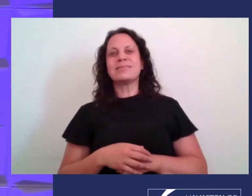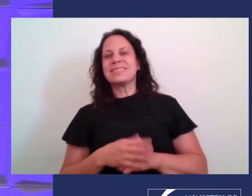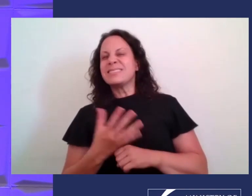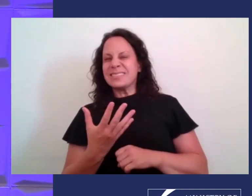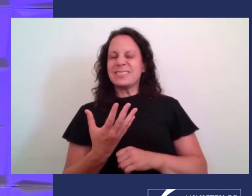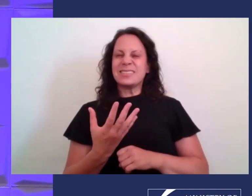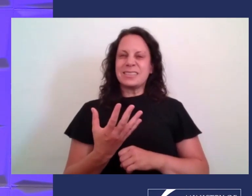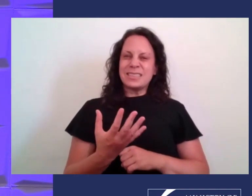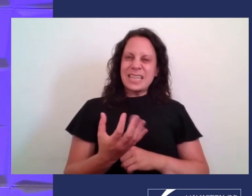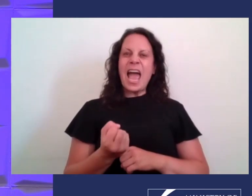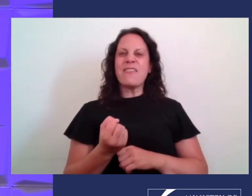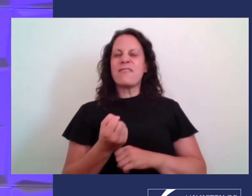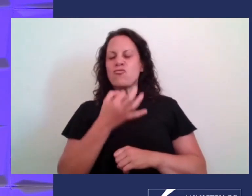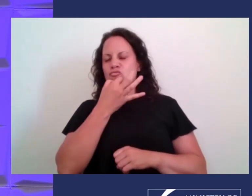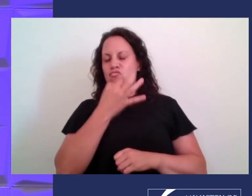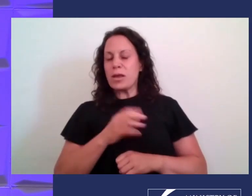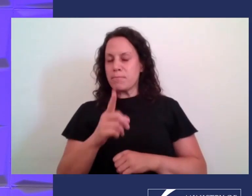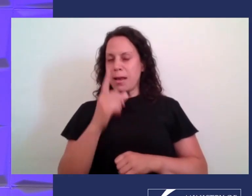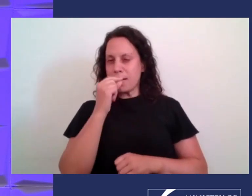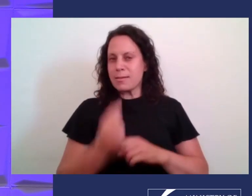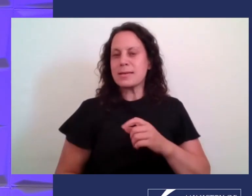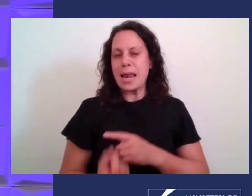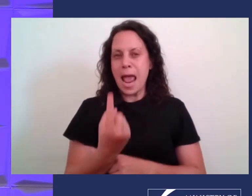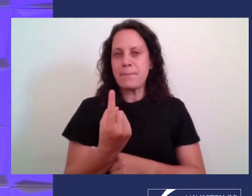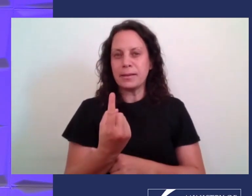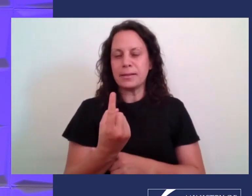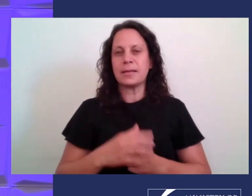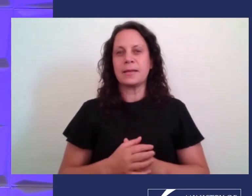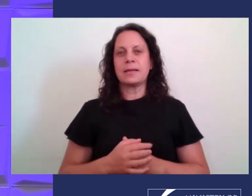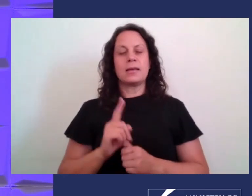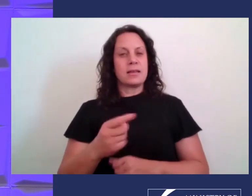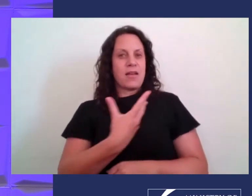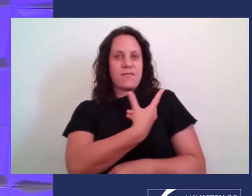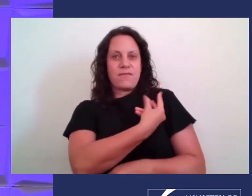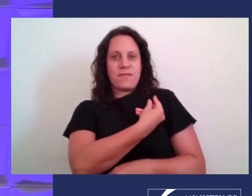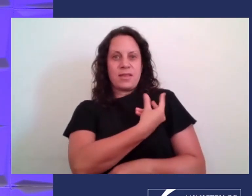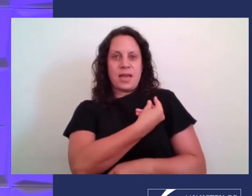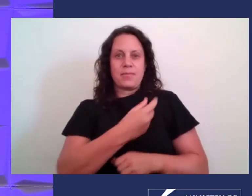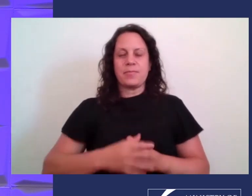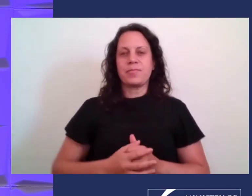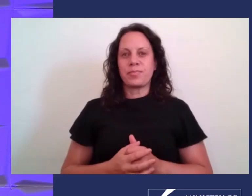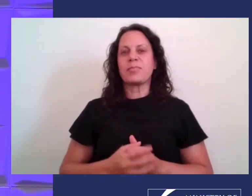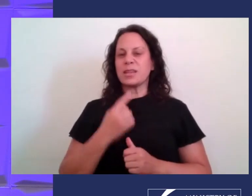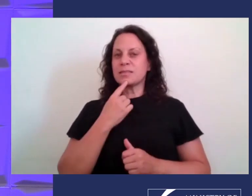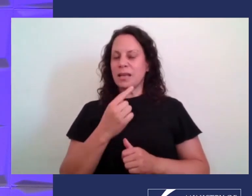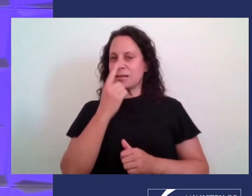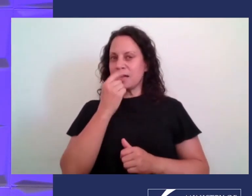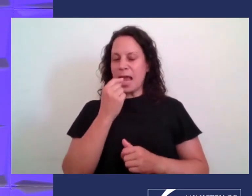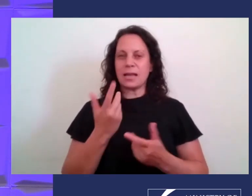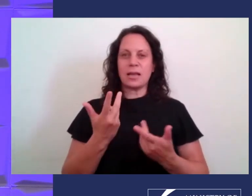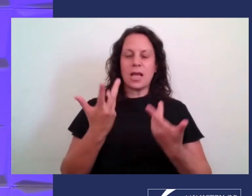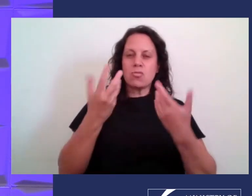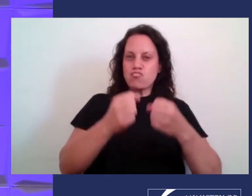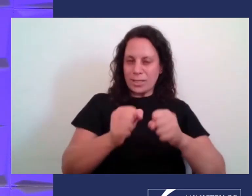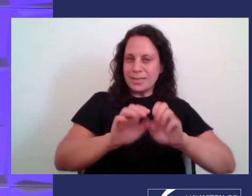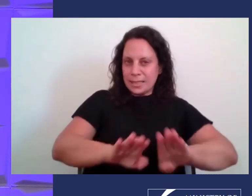know about, because I think it does, vaccination is shown to be very protective in protecting